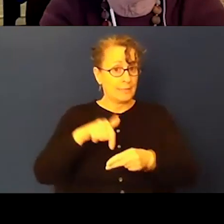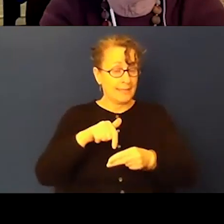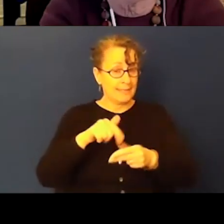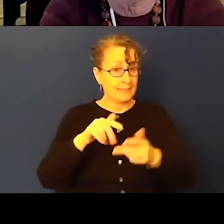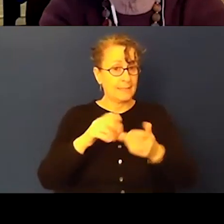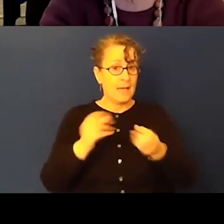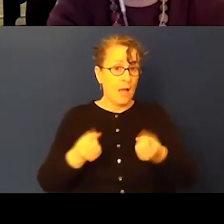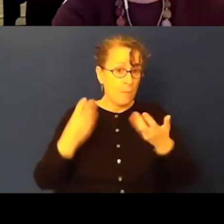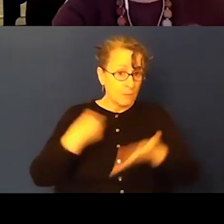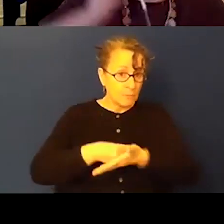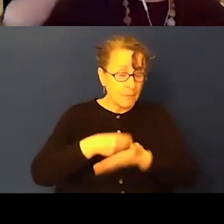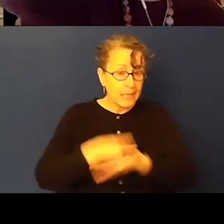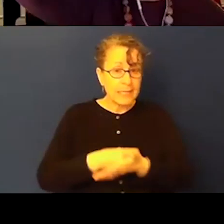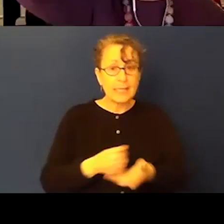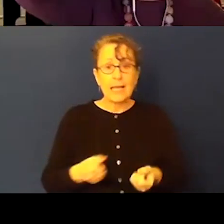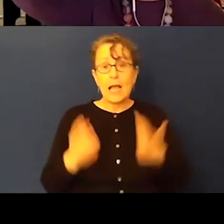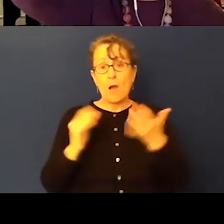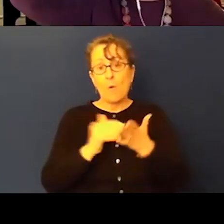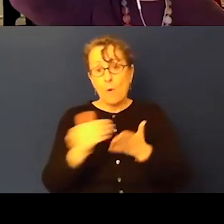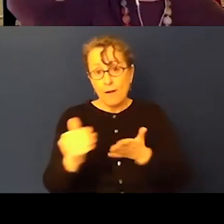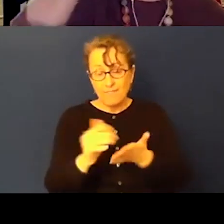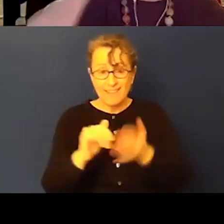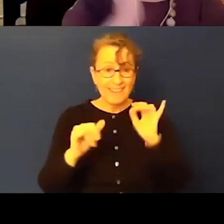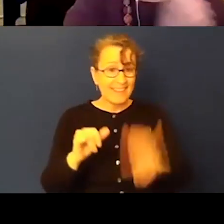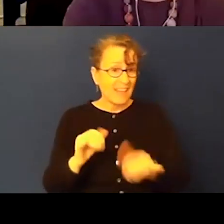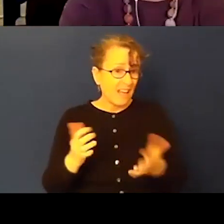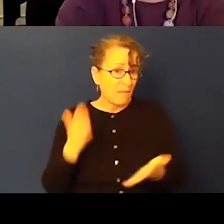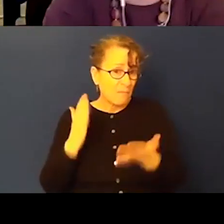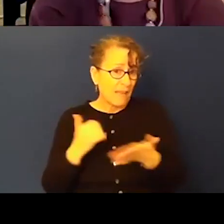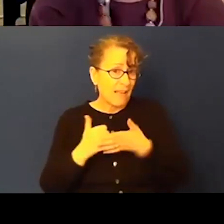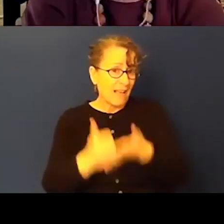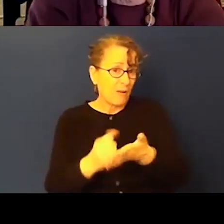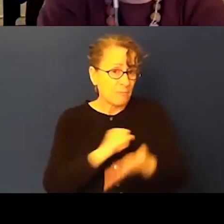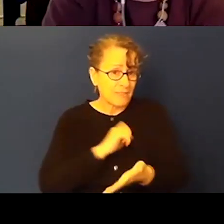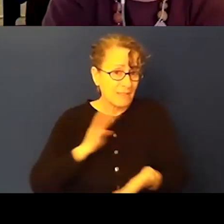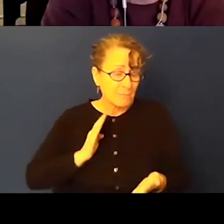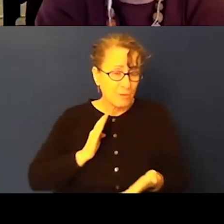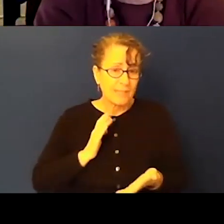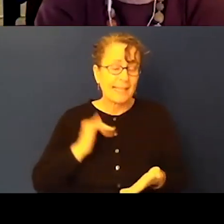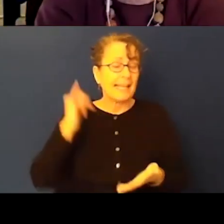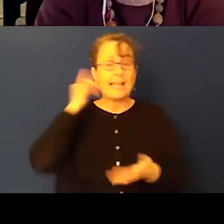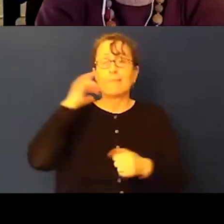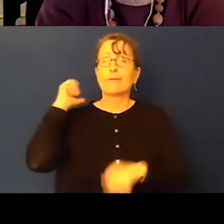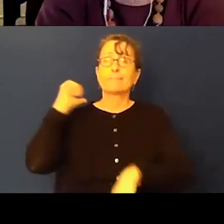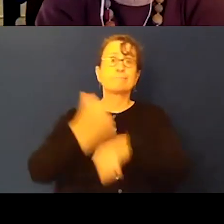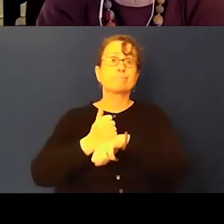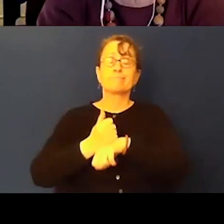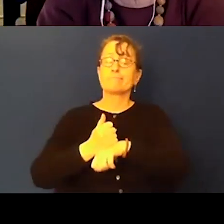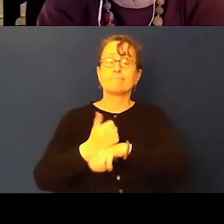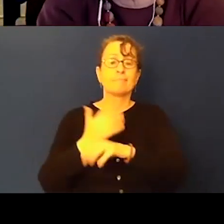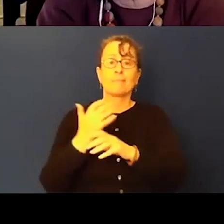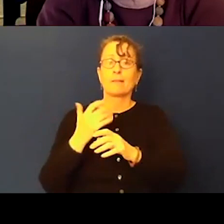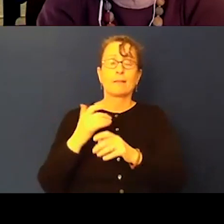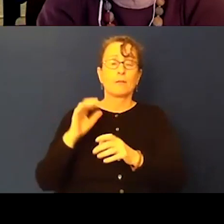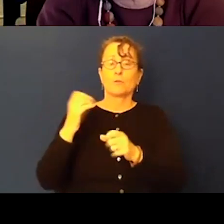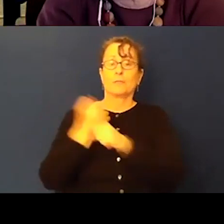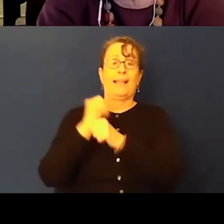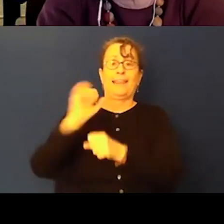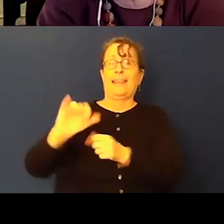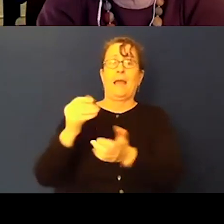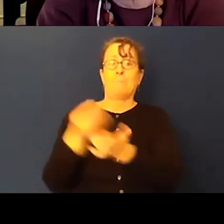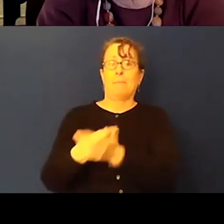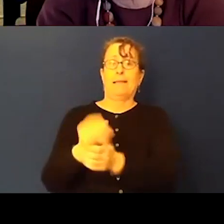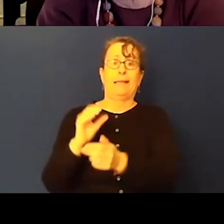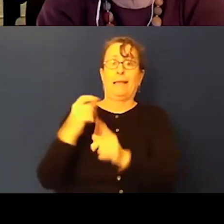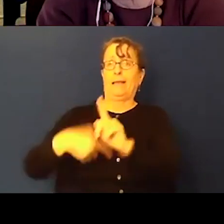be useful, I don't know. But just doing it as a stipend or as a set amount each month doesn't give